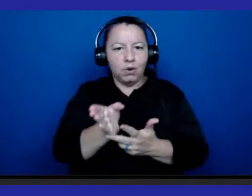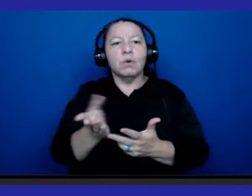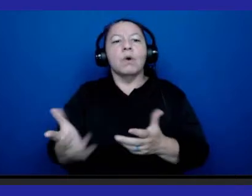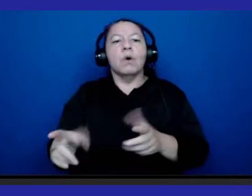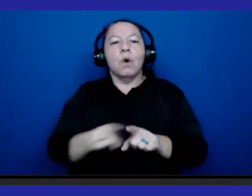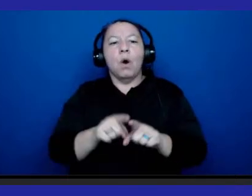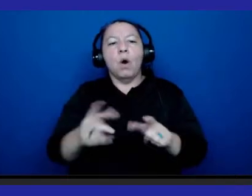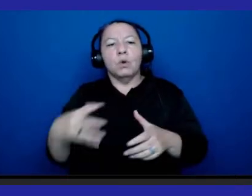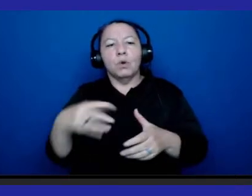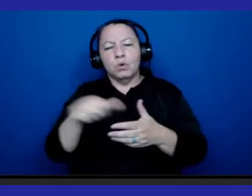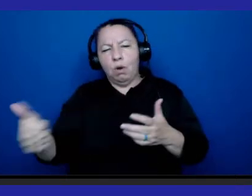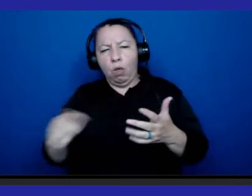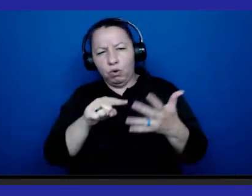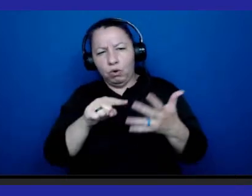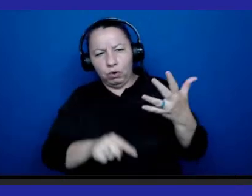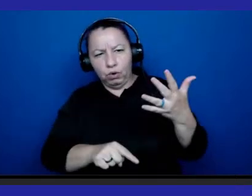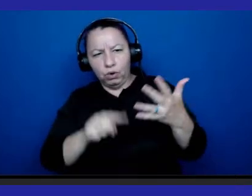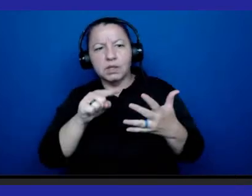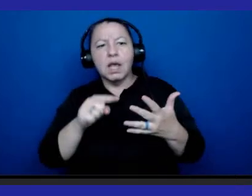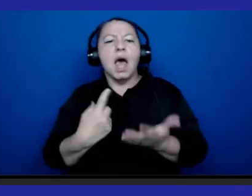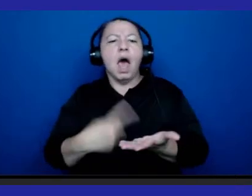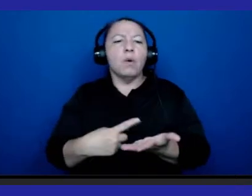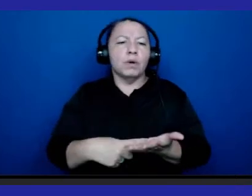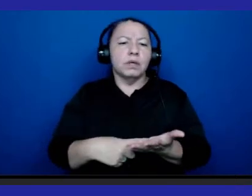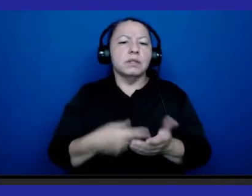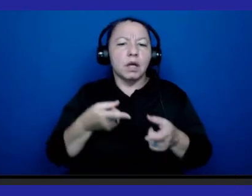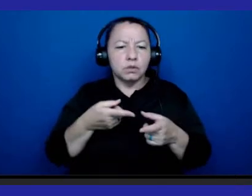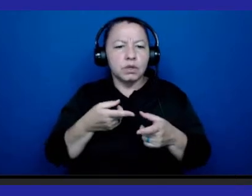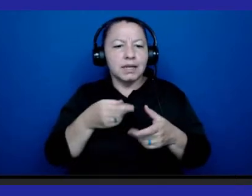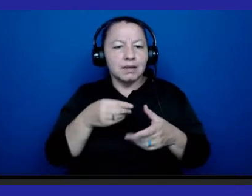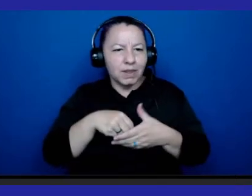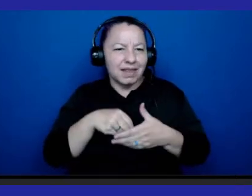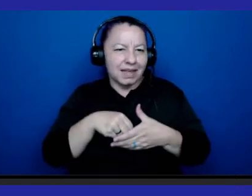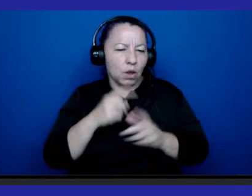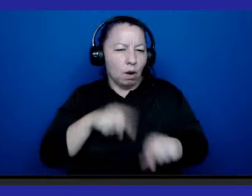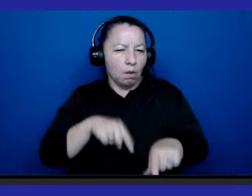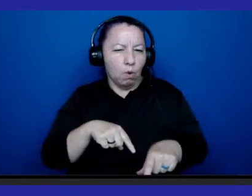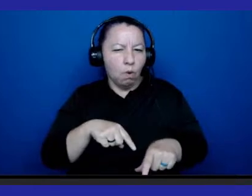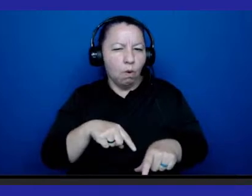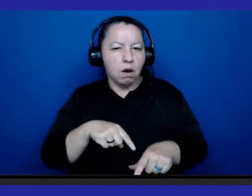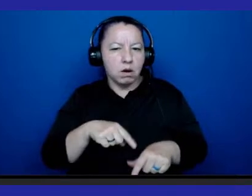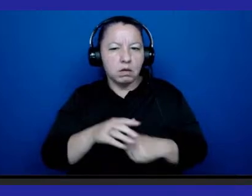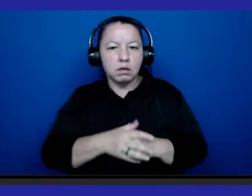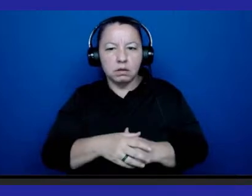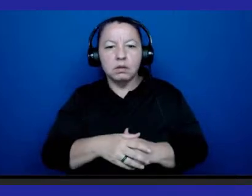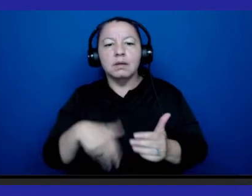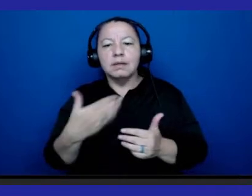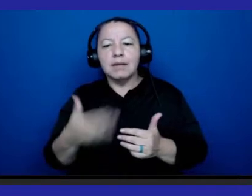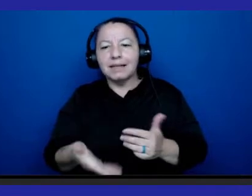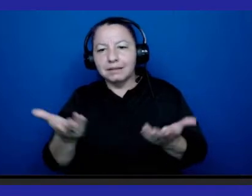and spoken about in the report at length. Next.